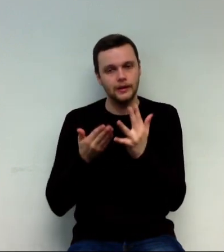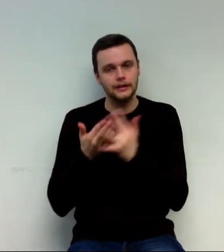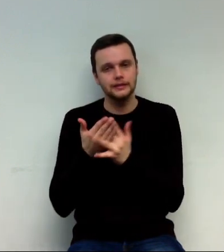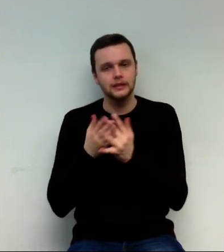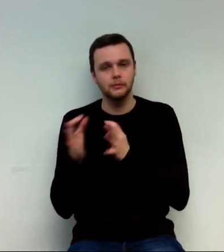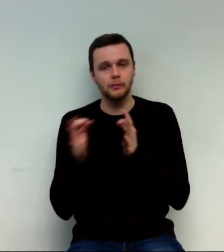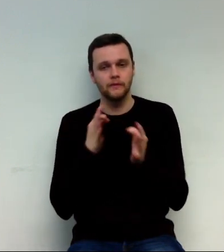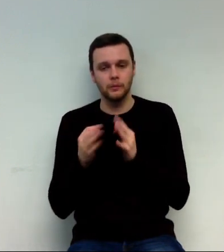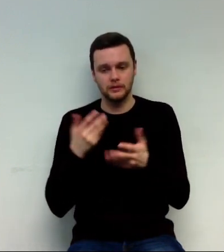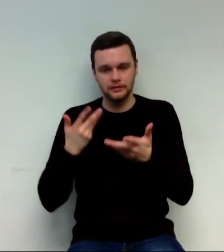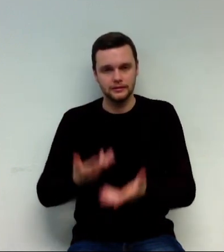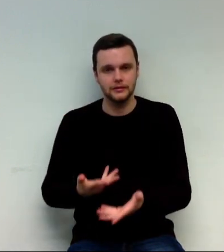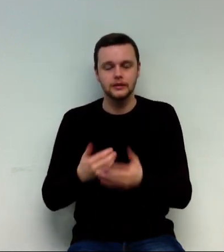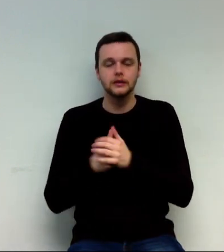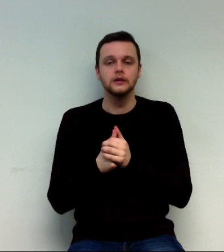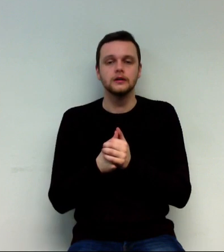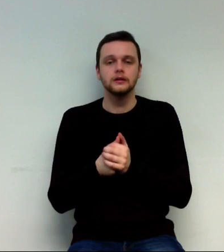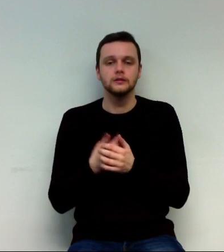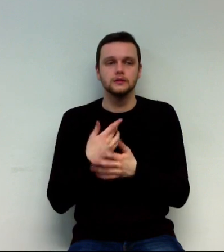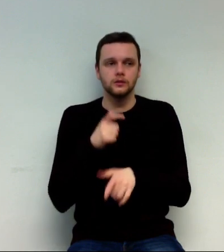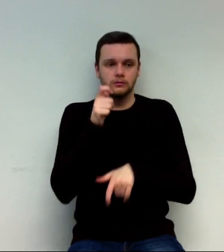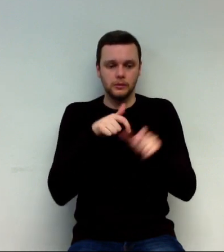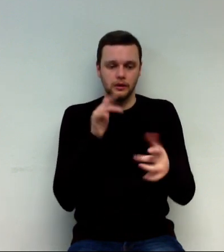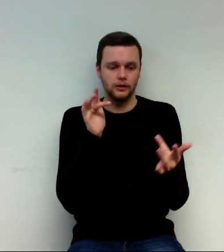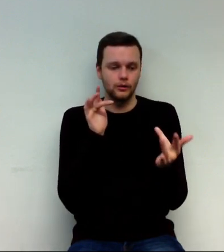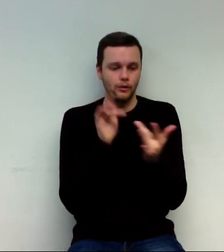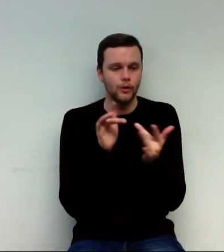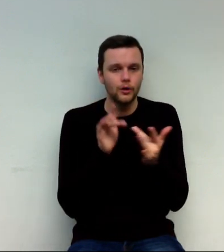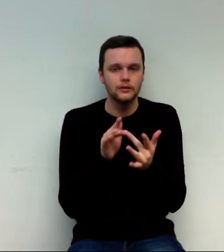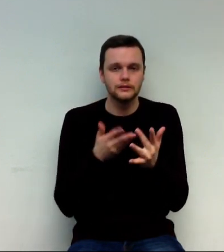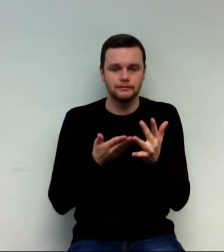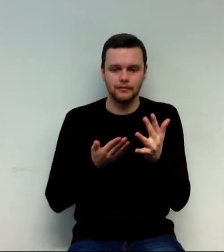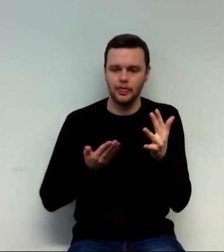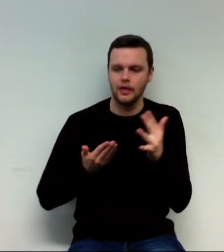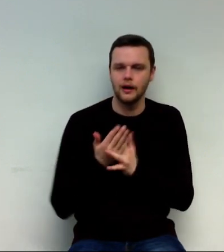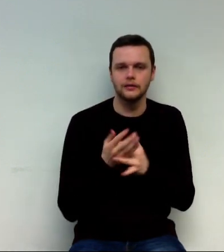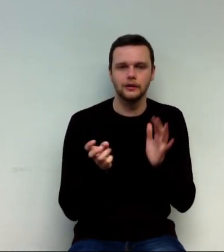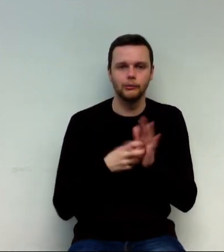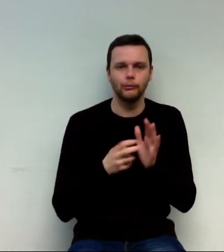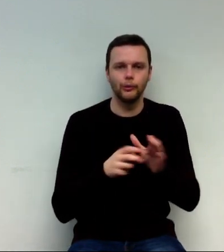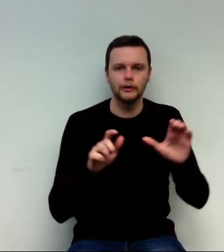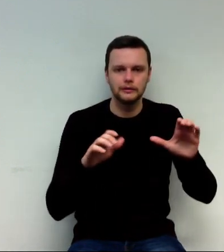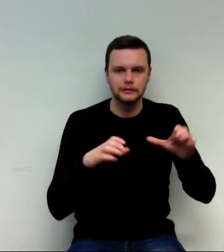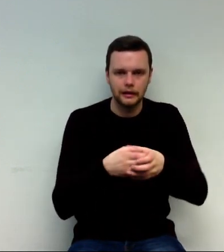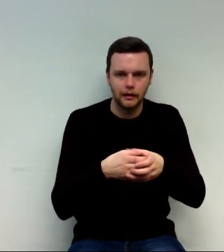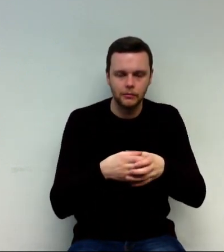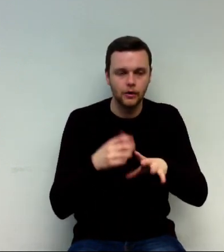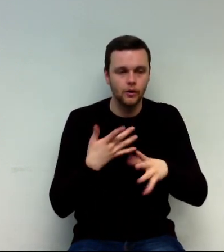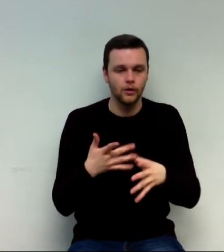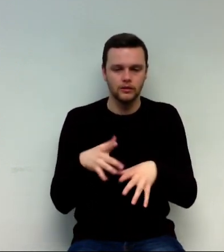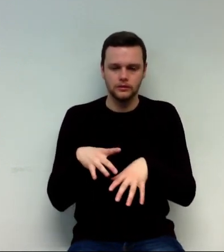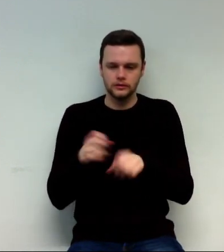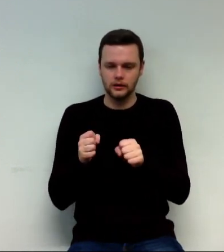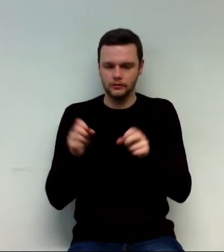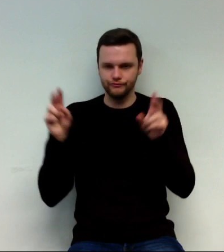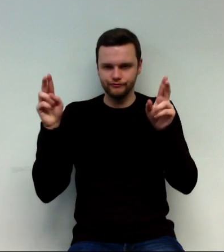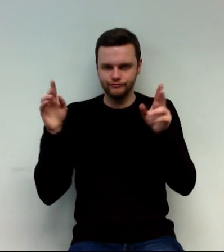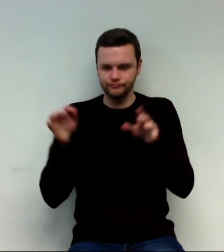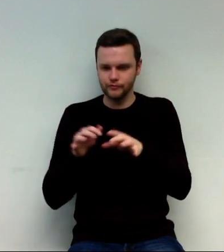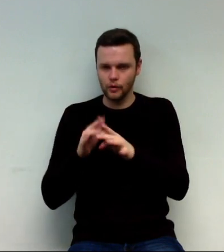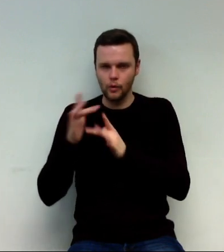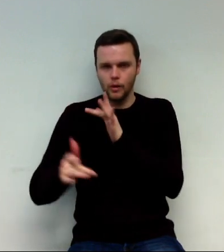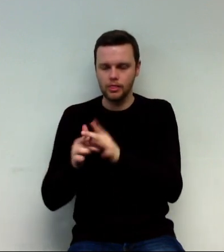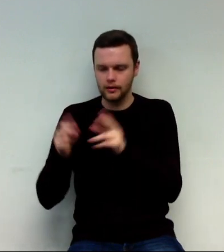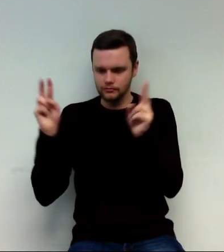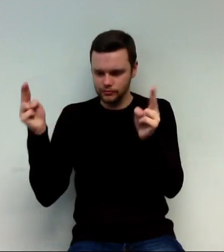that exist. So when people either contact our access booking team or just themselves are going online and starting to filter what's on, they're able to